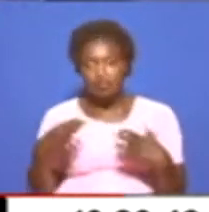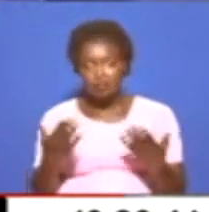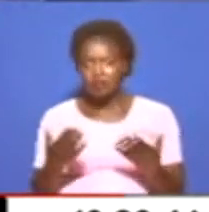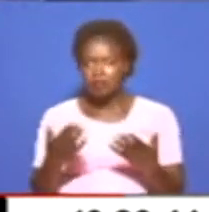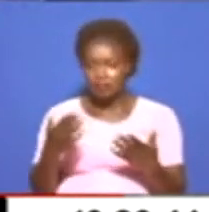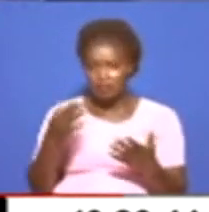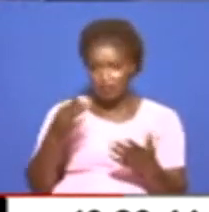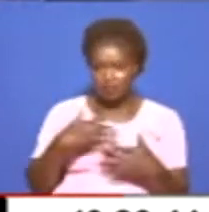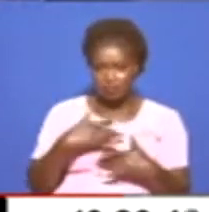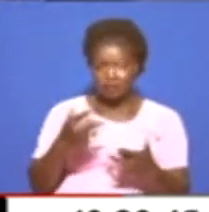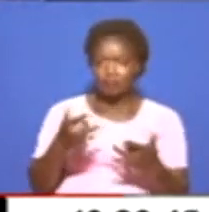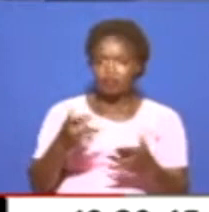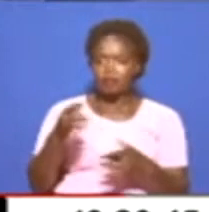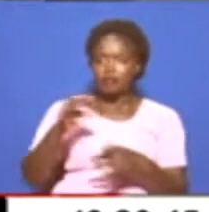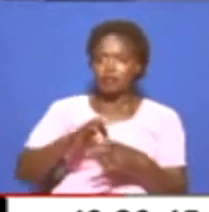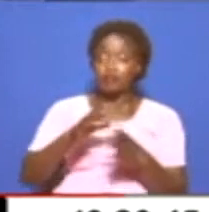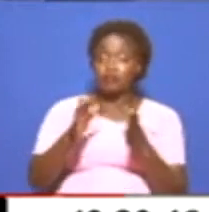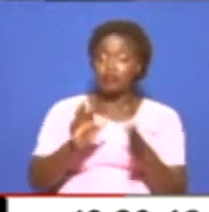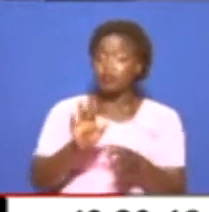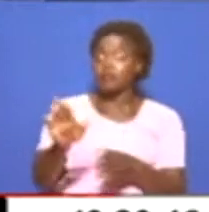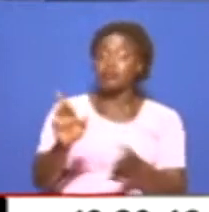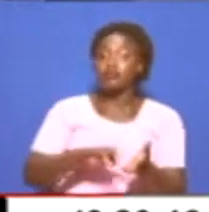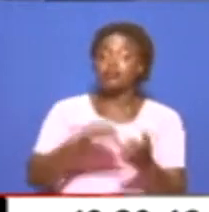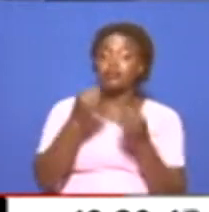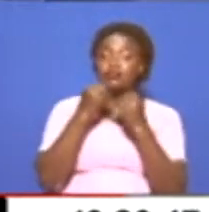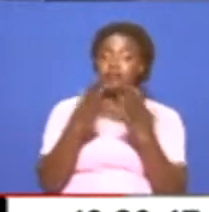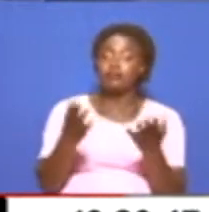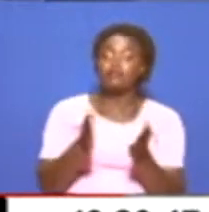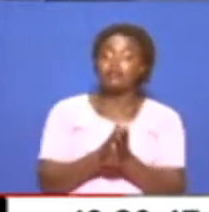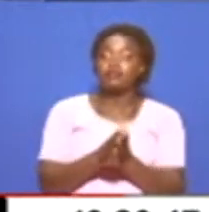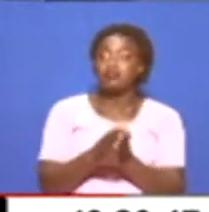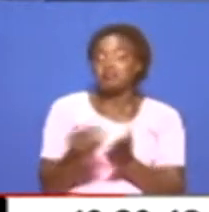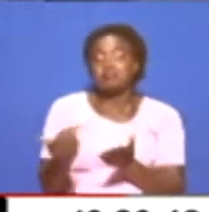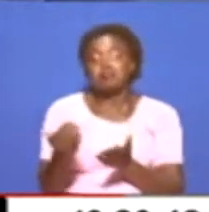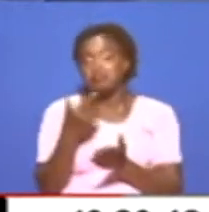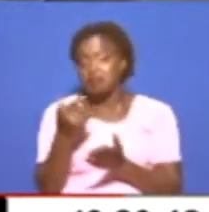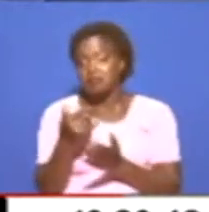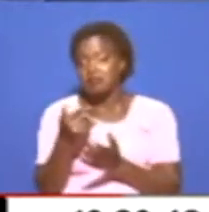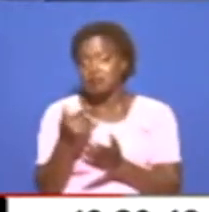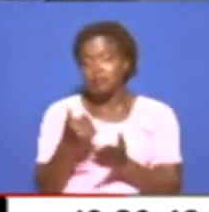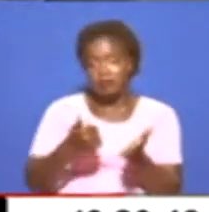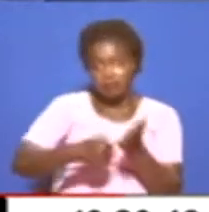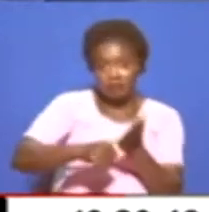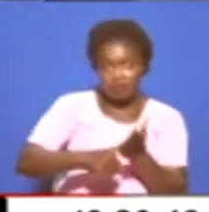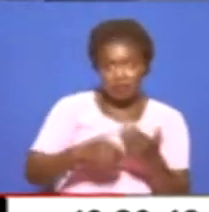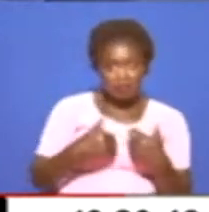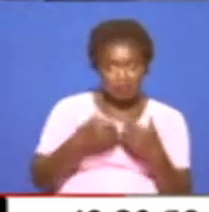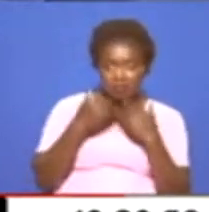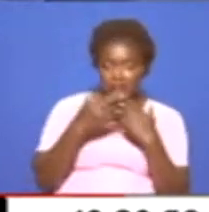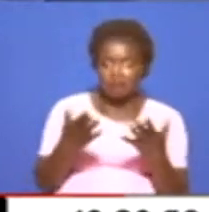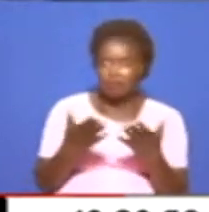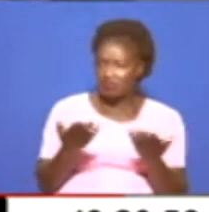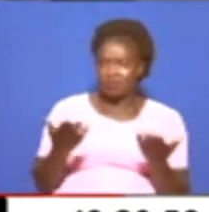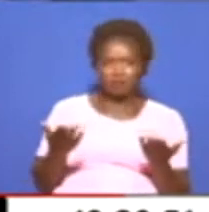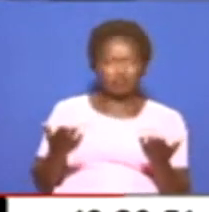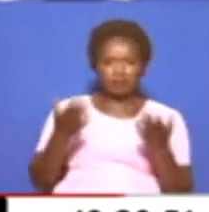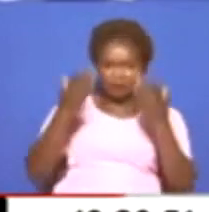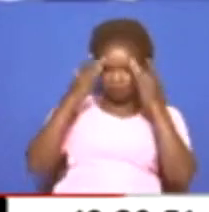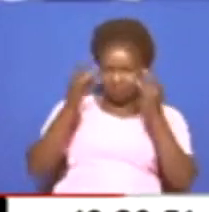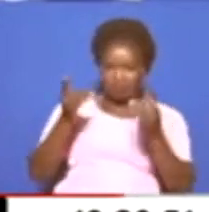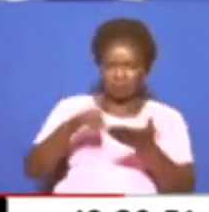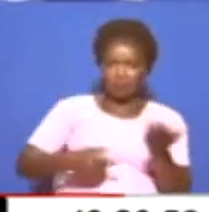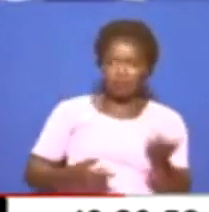some of your voters have not registered. Some have talked about IDs. As a politician, where do you sit?